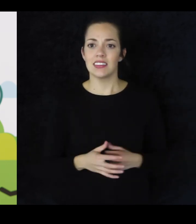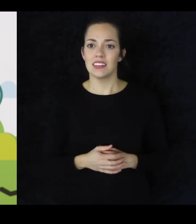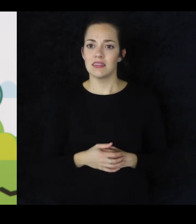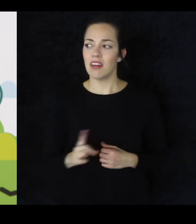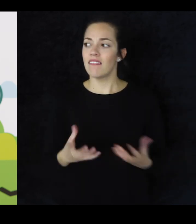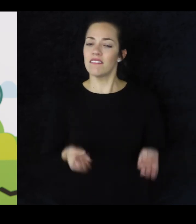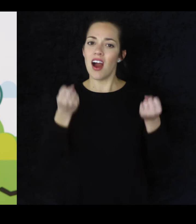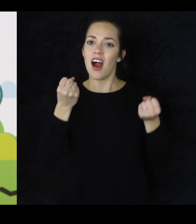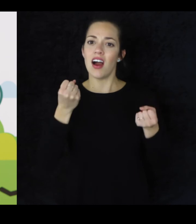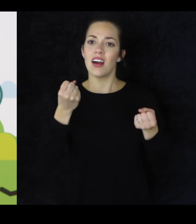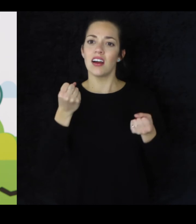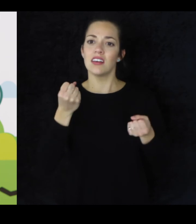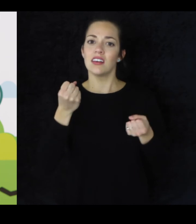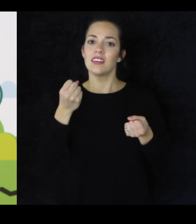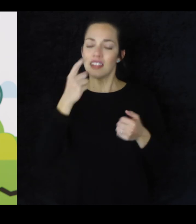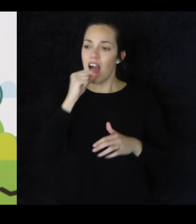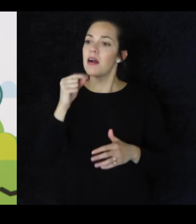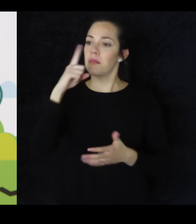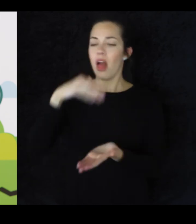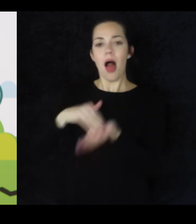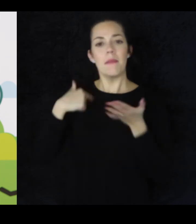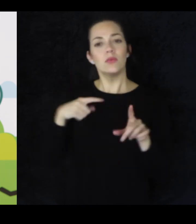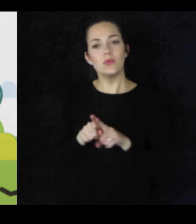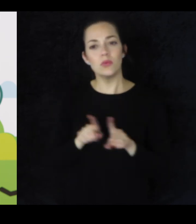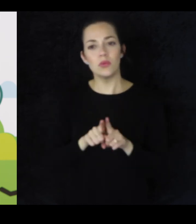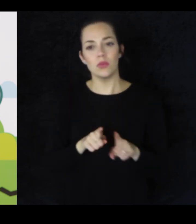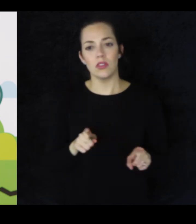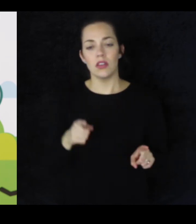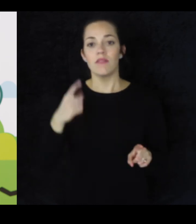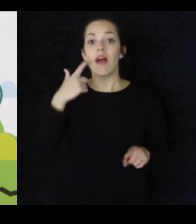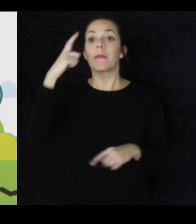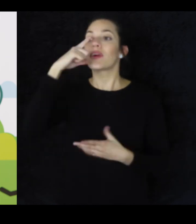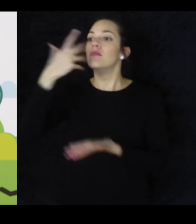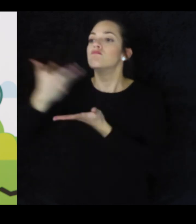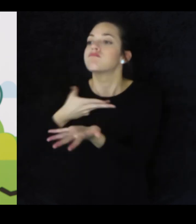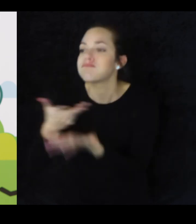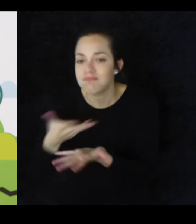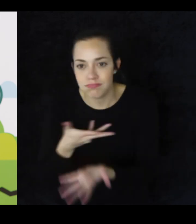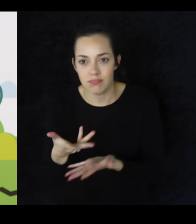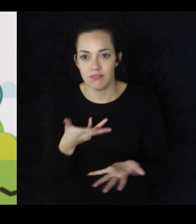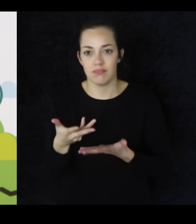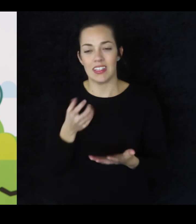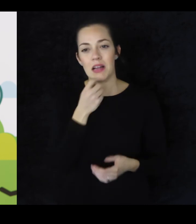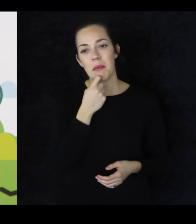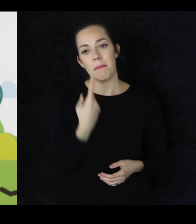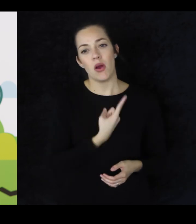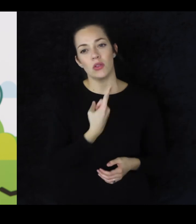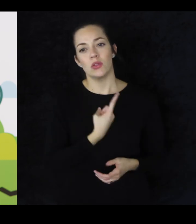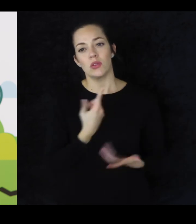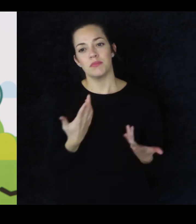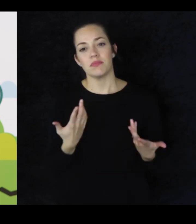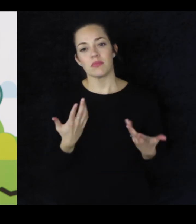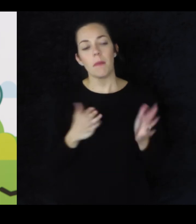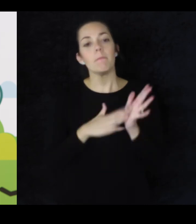But finding those people can really help too, and having those conversations. And I have like a bit of a personal